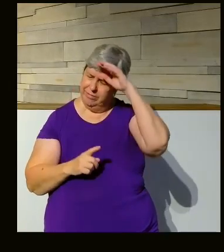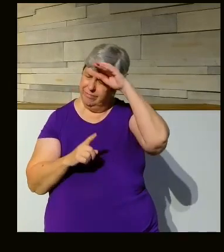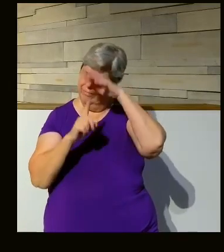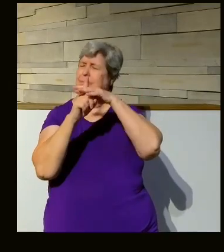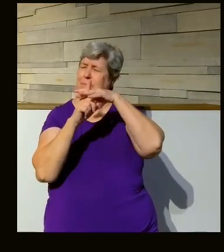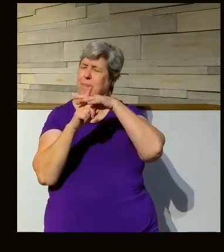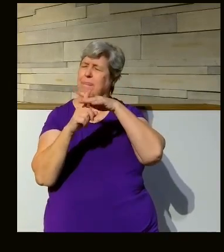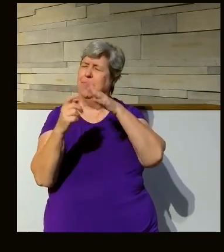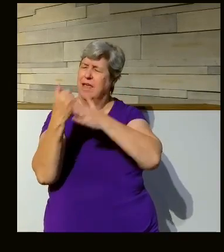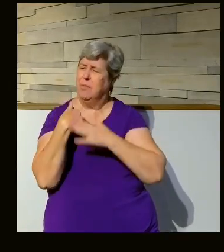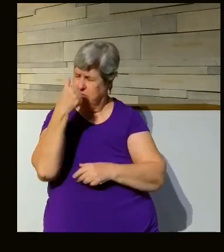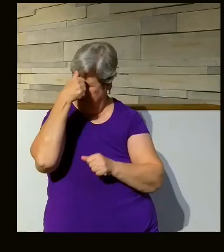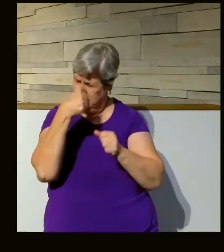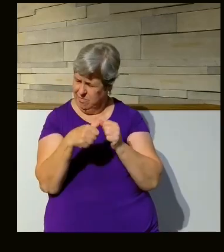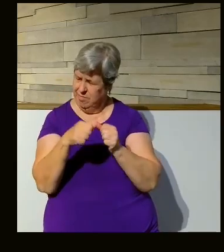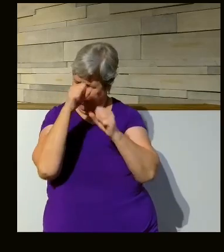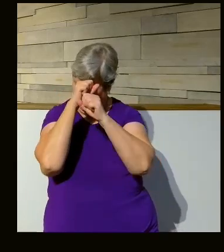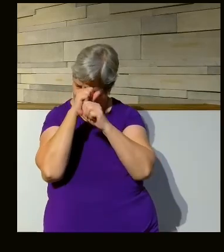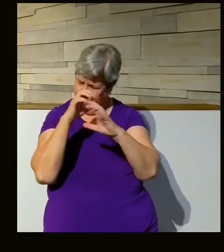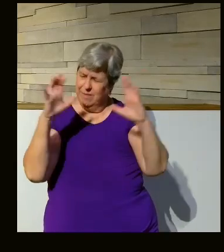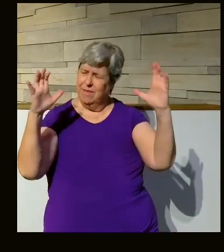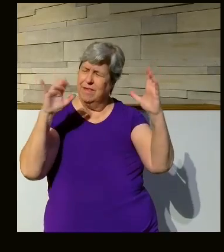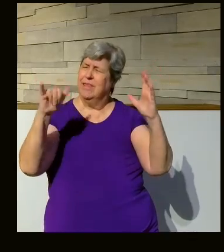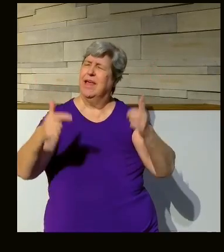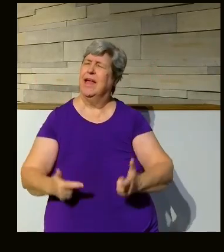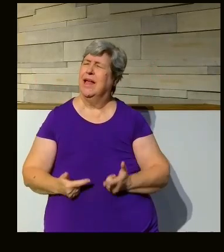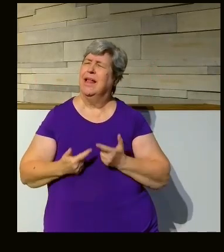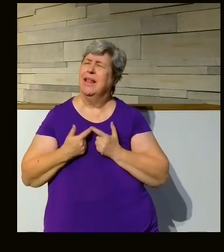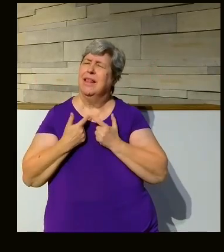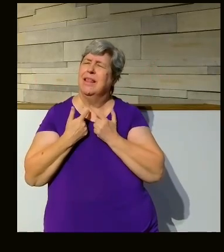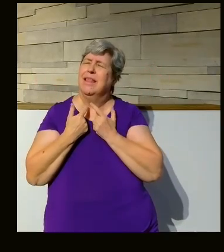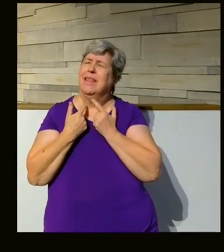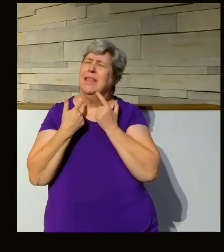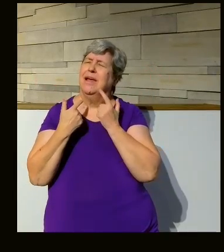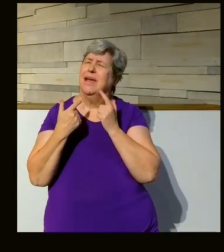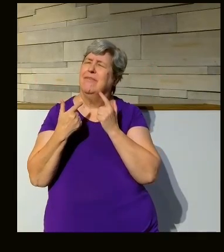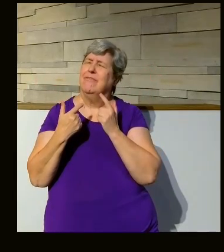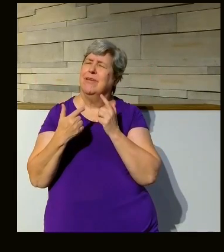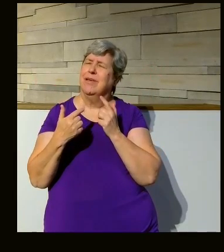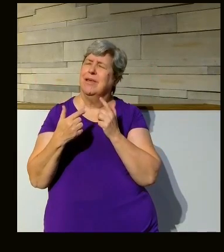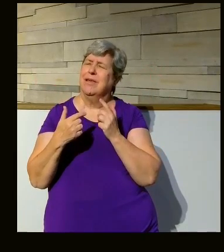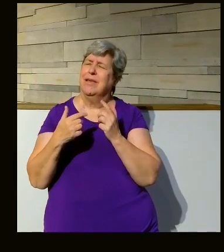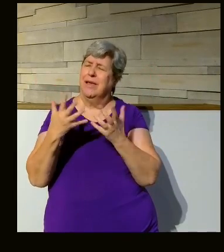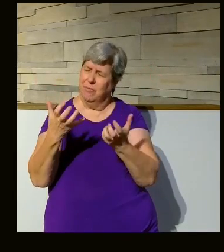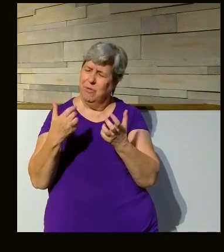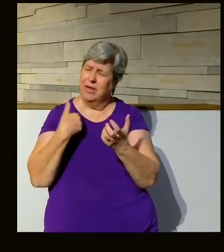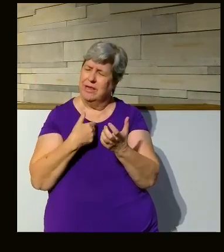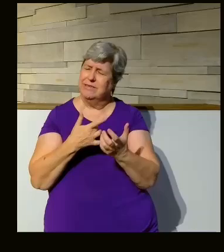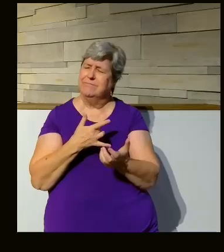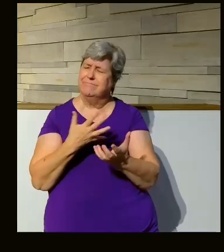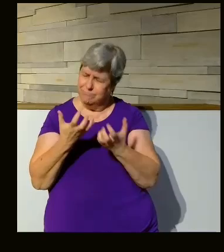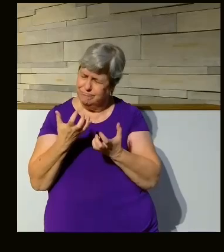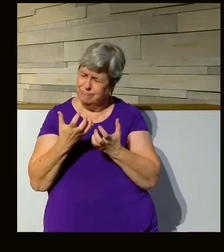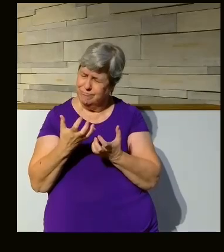now. And let the life that those phrases and words point to, let it